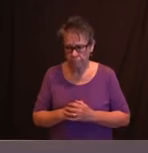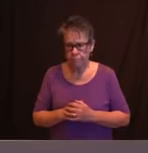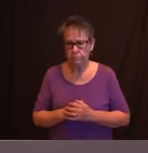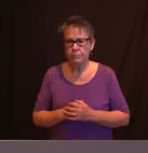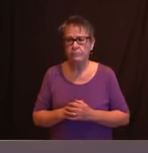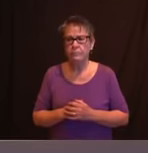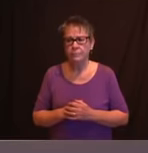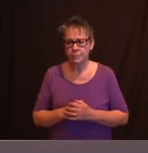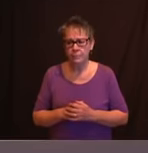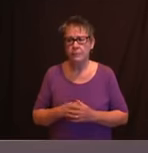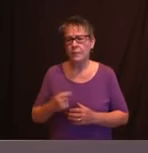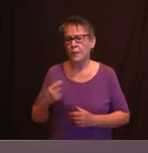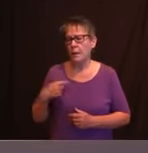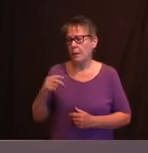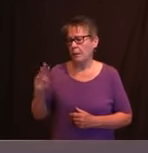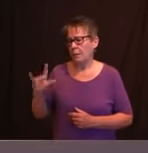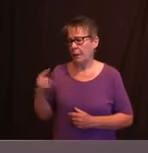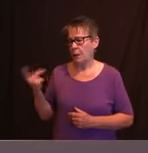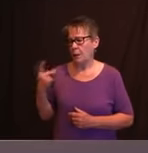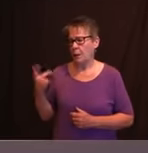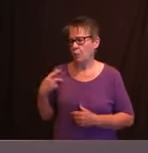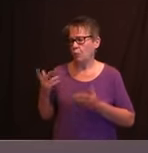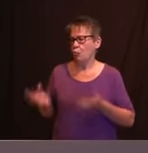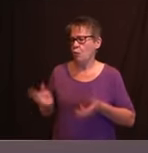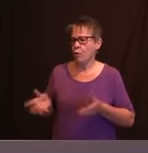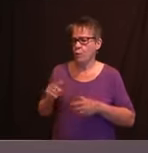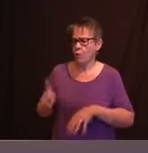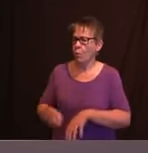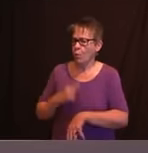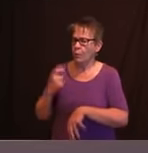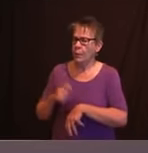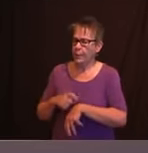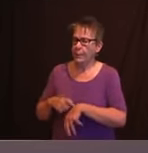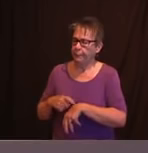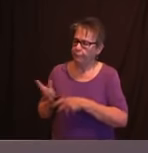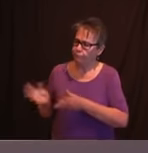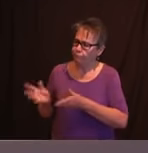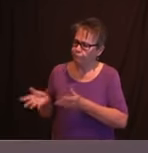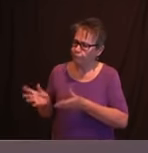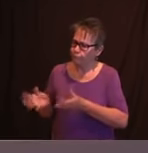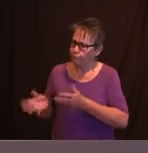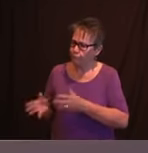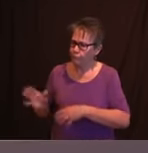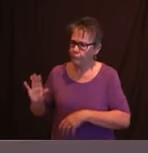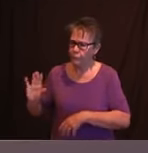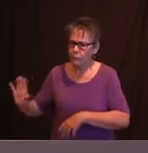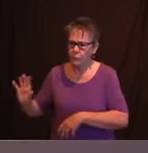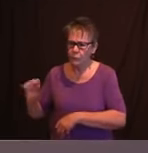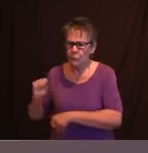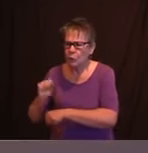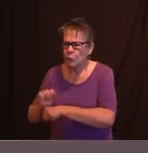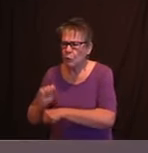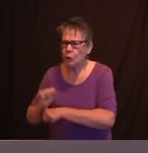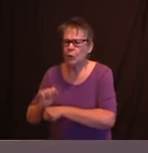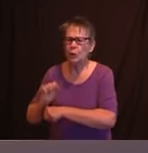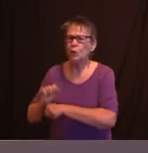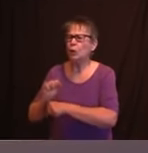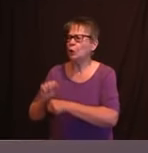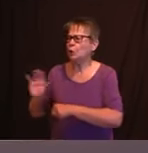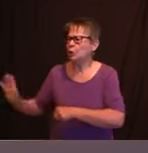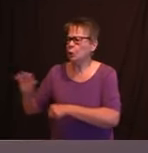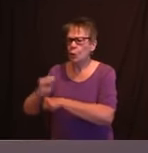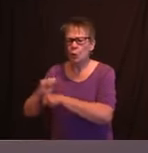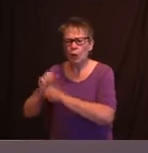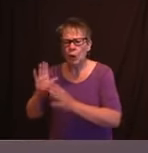but your heroic colleagues going in and out of hospitals, of long-term care facilities, just being